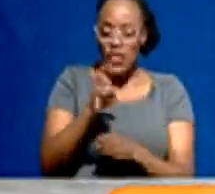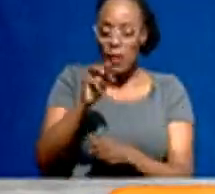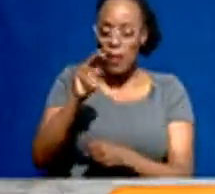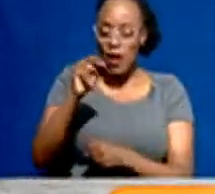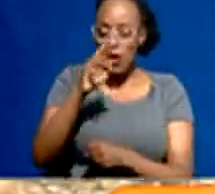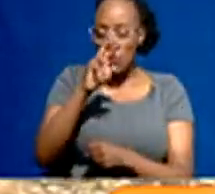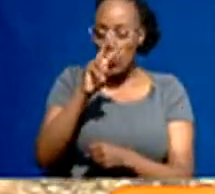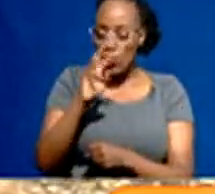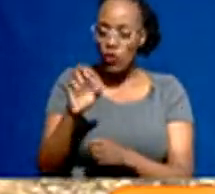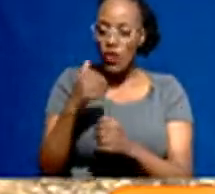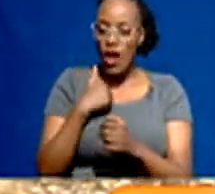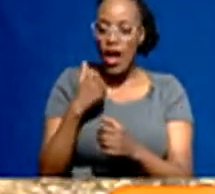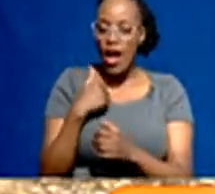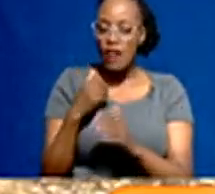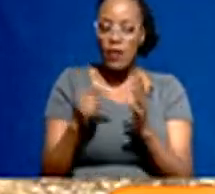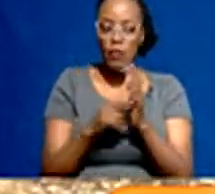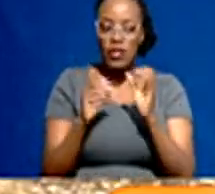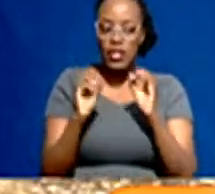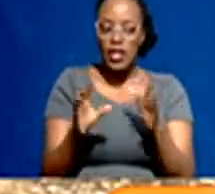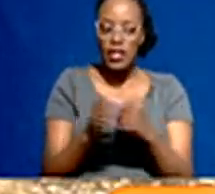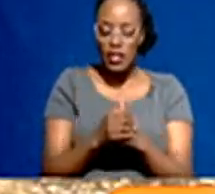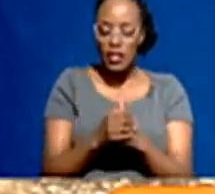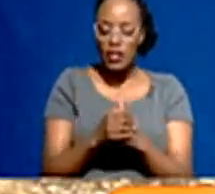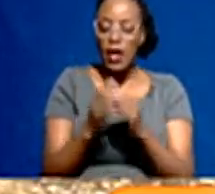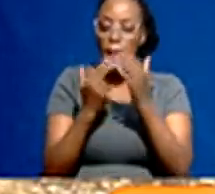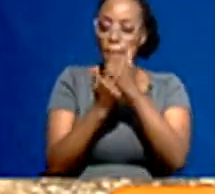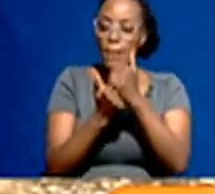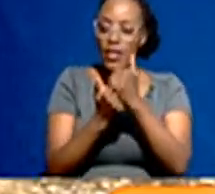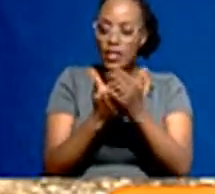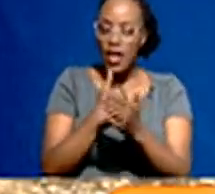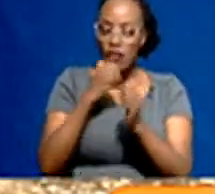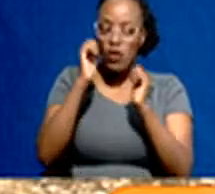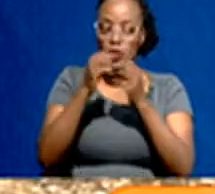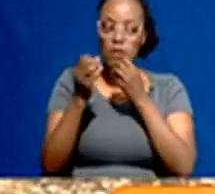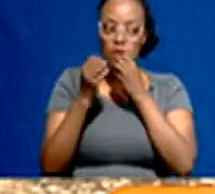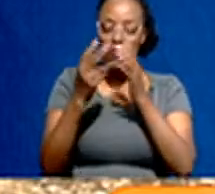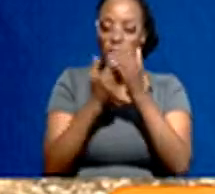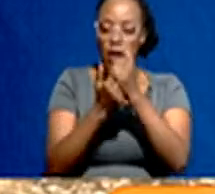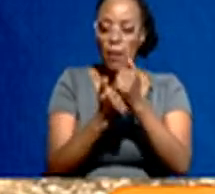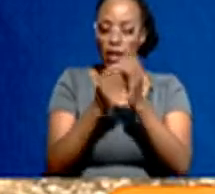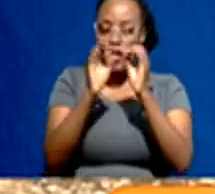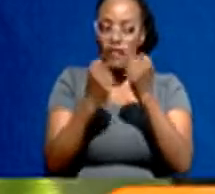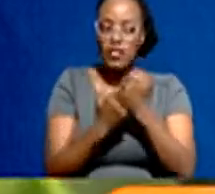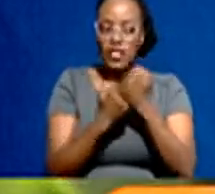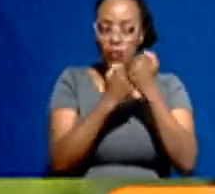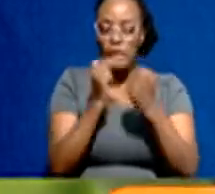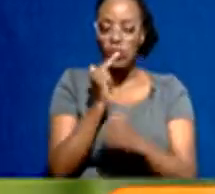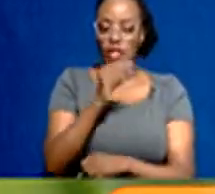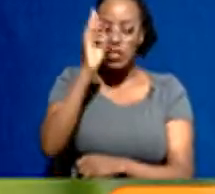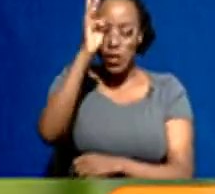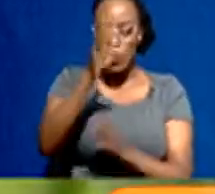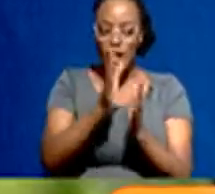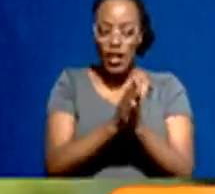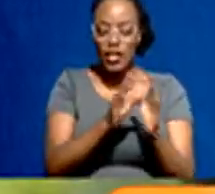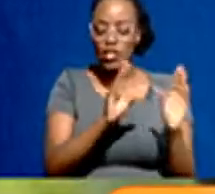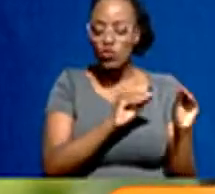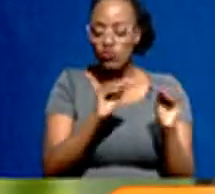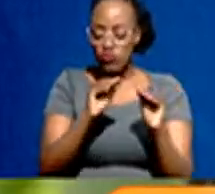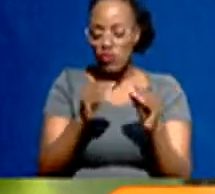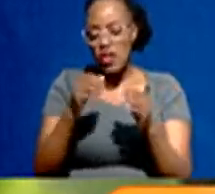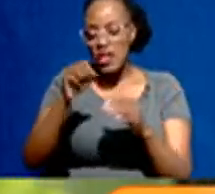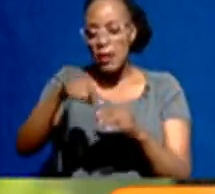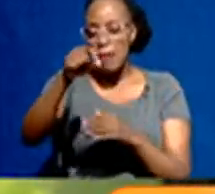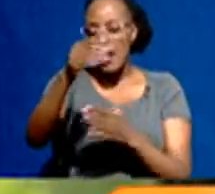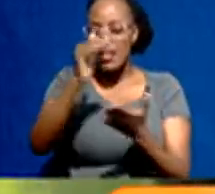sisi hatuna. You have a partner, you can inform the partner that if you're going to support us to also go and transplant, then that's